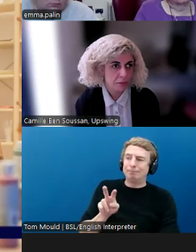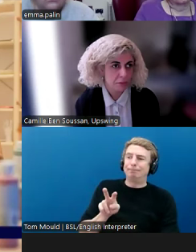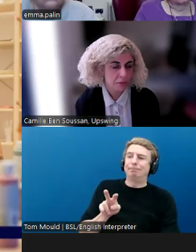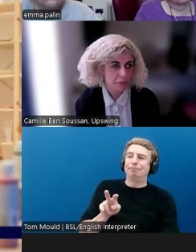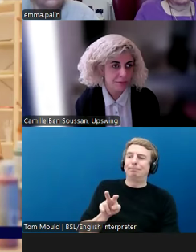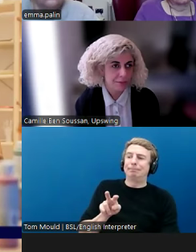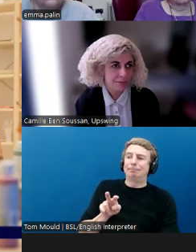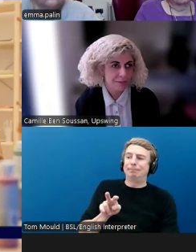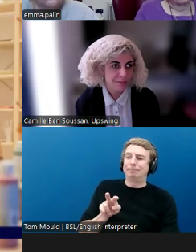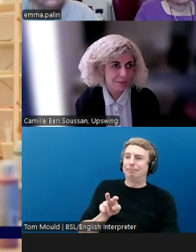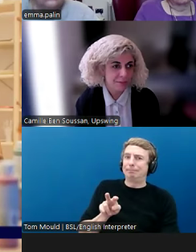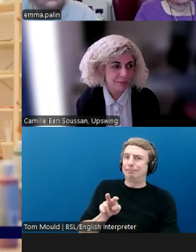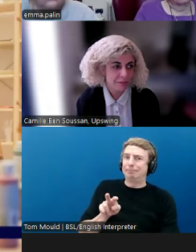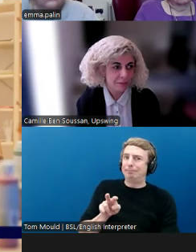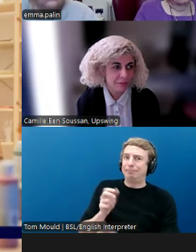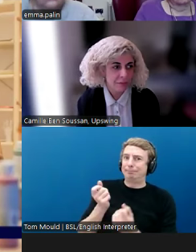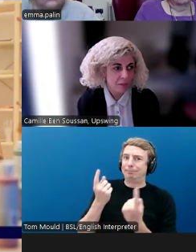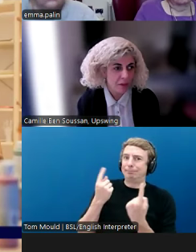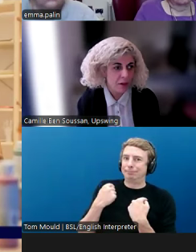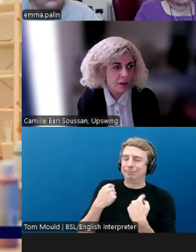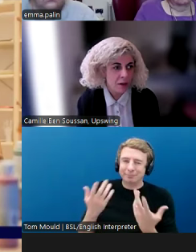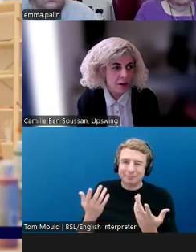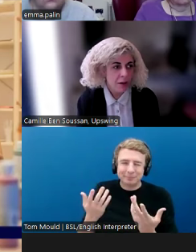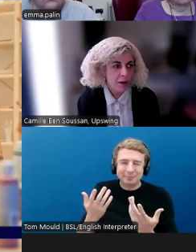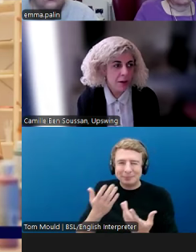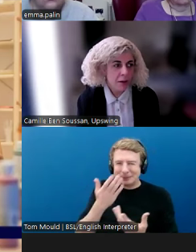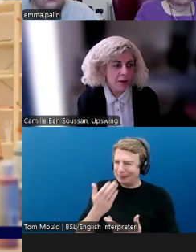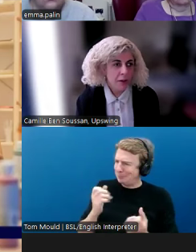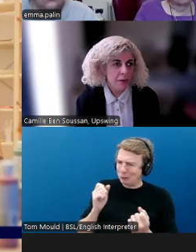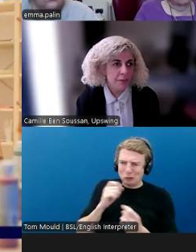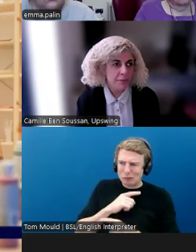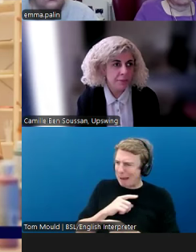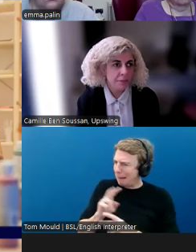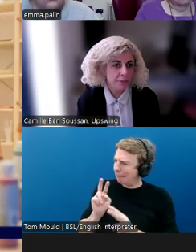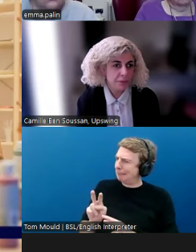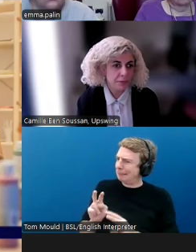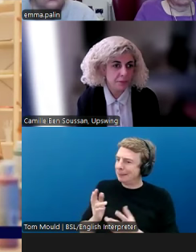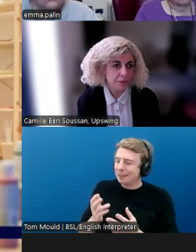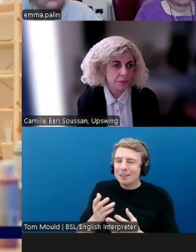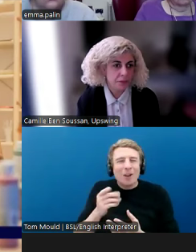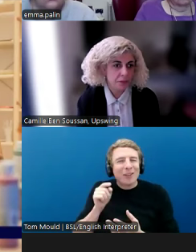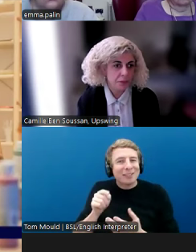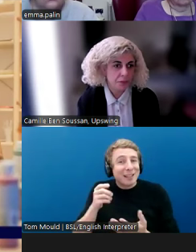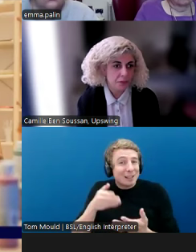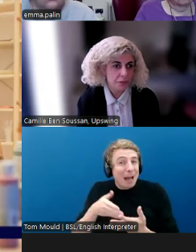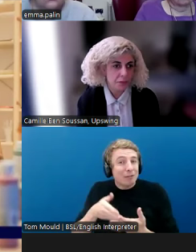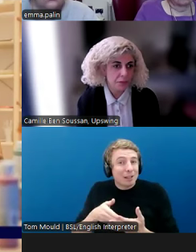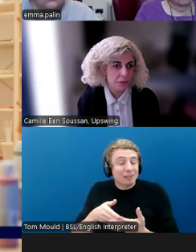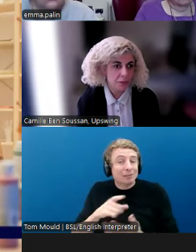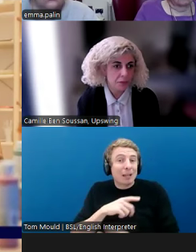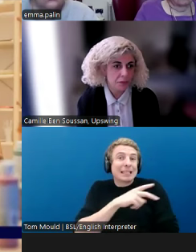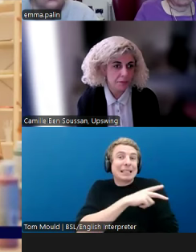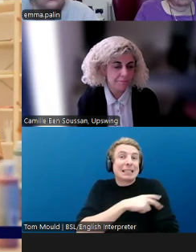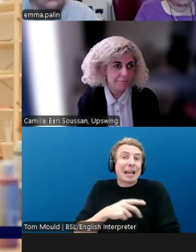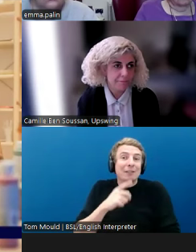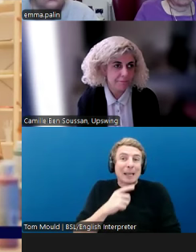to them. It's not something they've seen before. So there becomes a natural barrier of, well, I'm not sure about that, so I'm just going to put my hands a